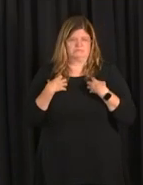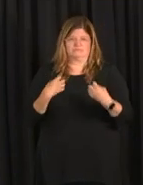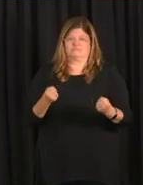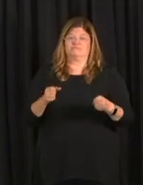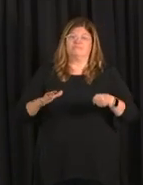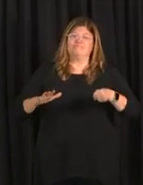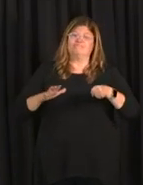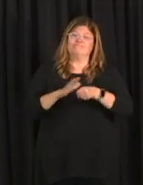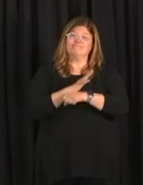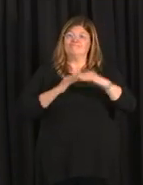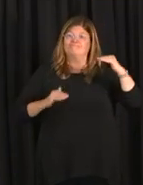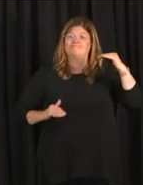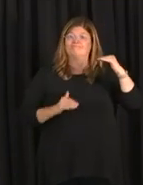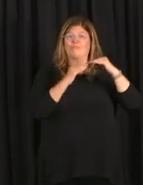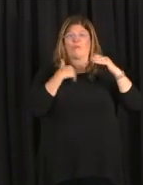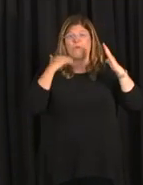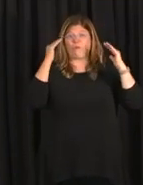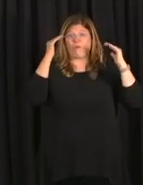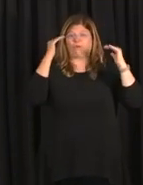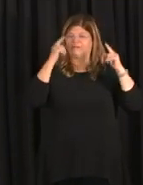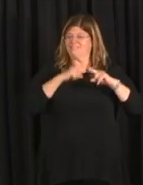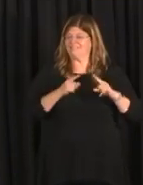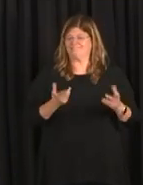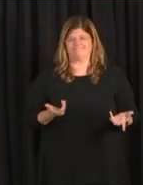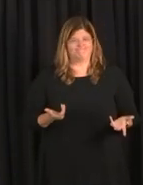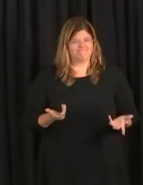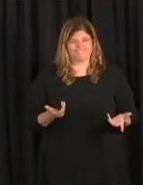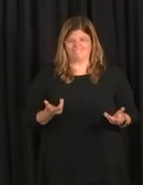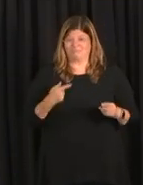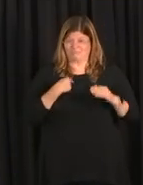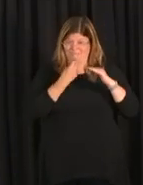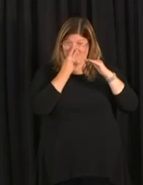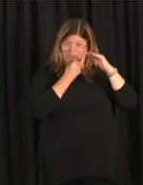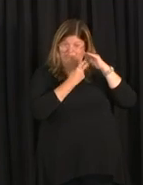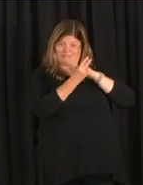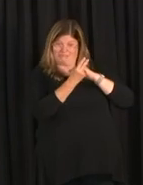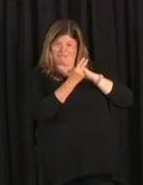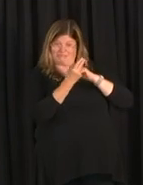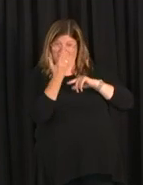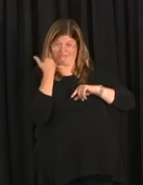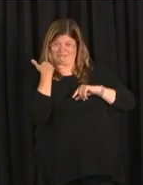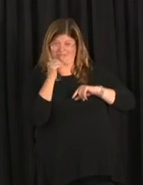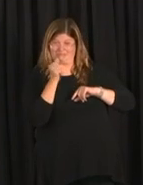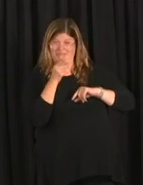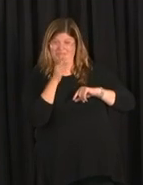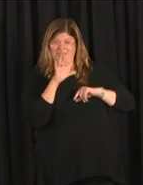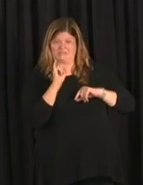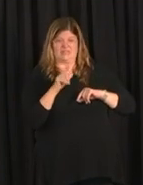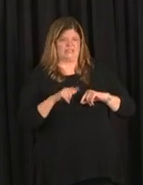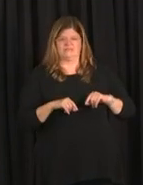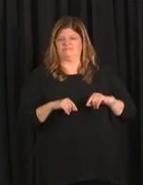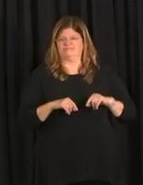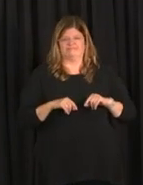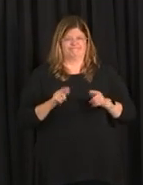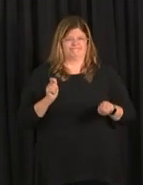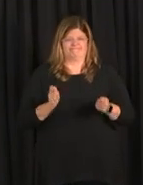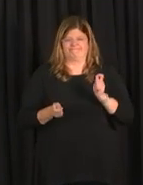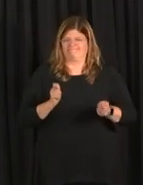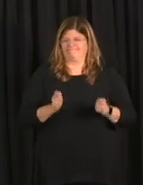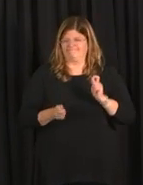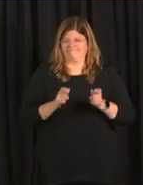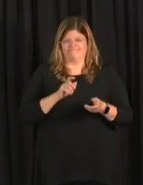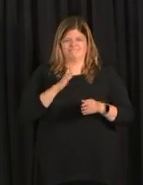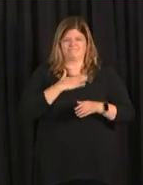fully as the CFO had estimated in April. That was the last revenue estimate, so that there will need to be some adjustment to